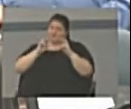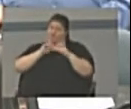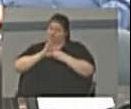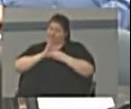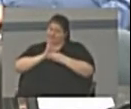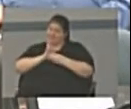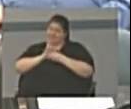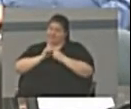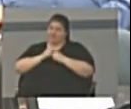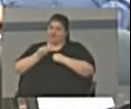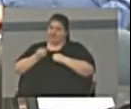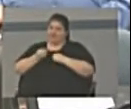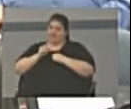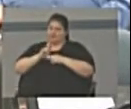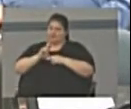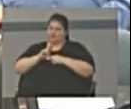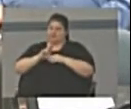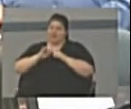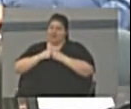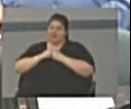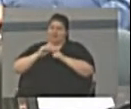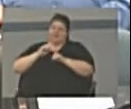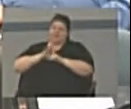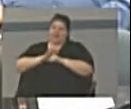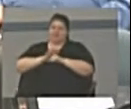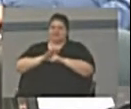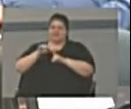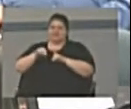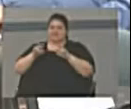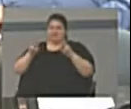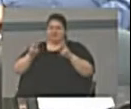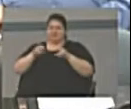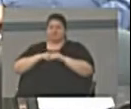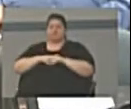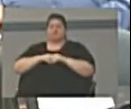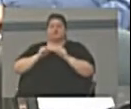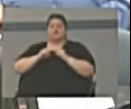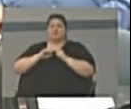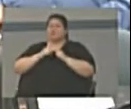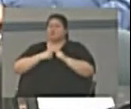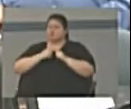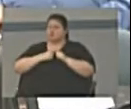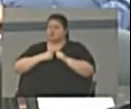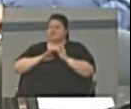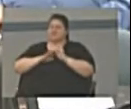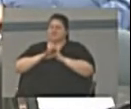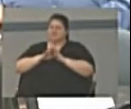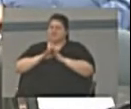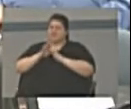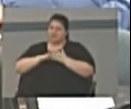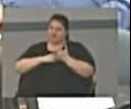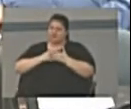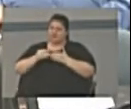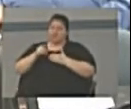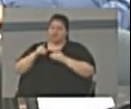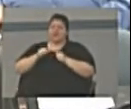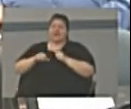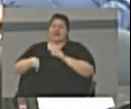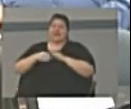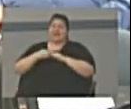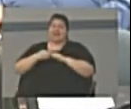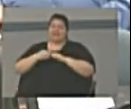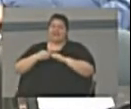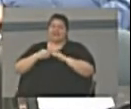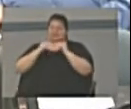land use can affect these different topics. So the first one's development patterns. Looking at our development